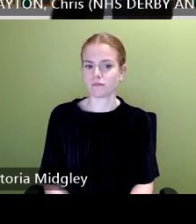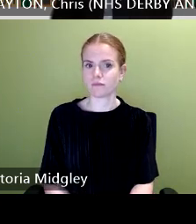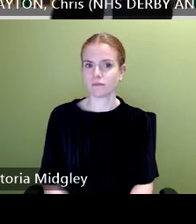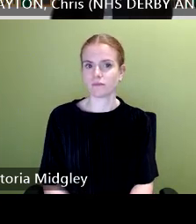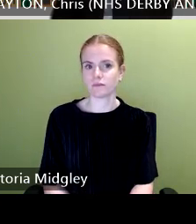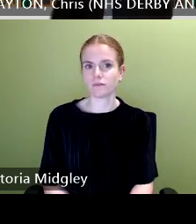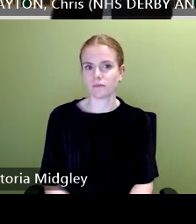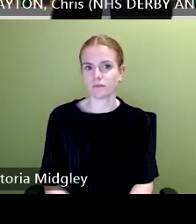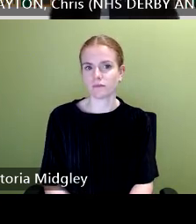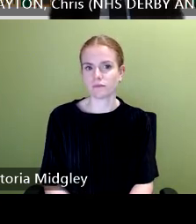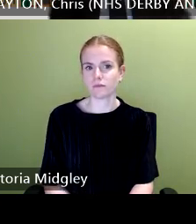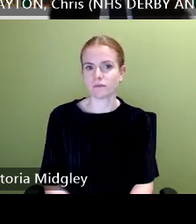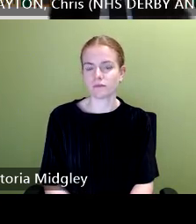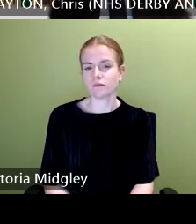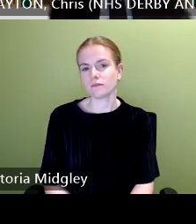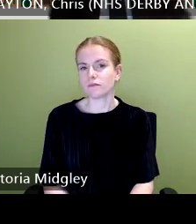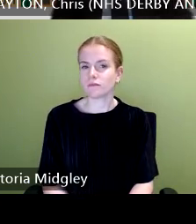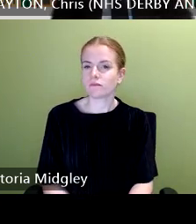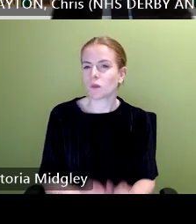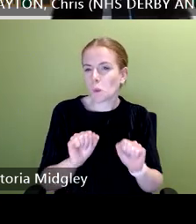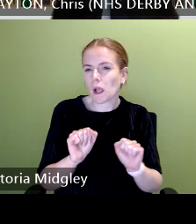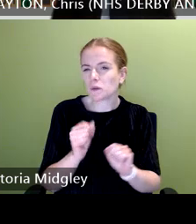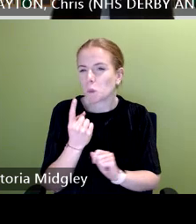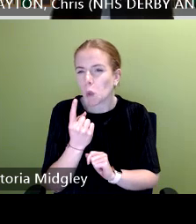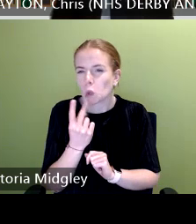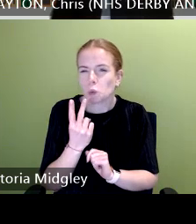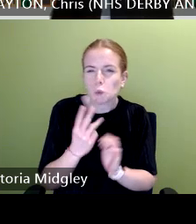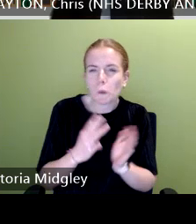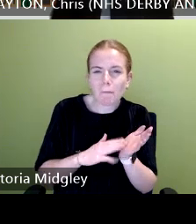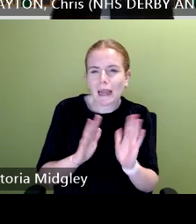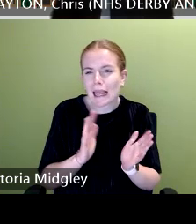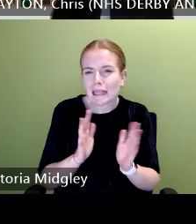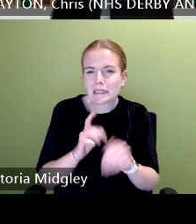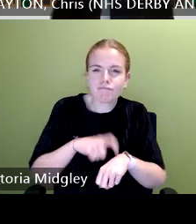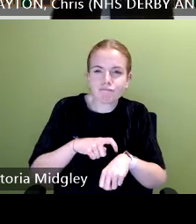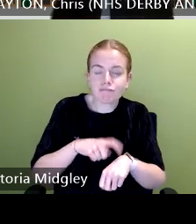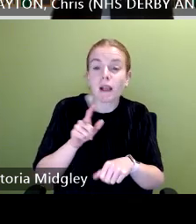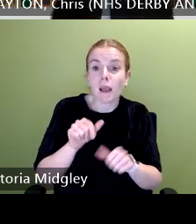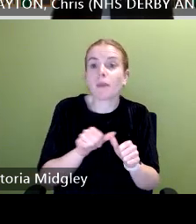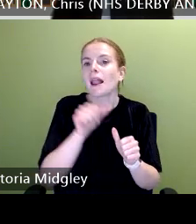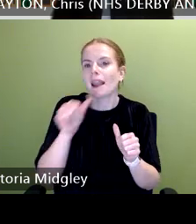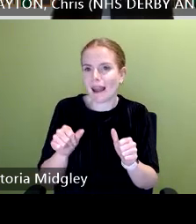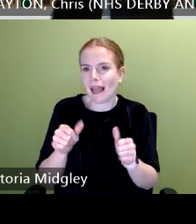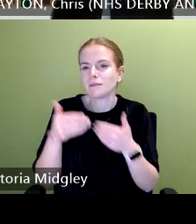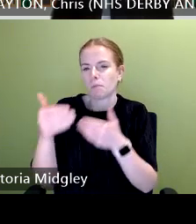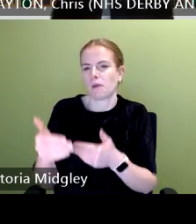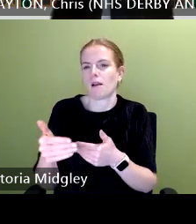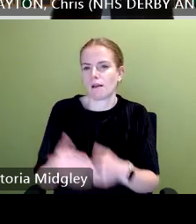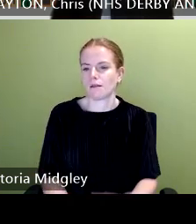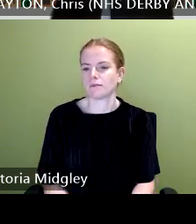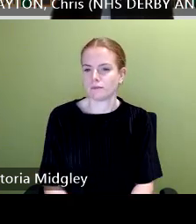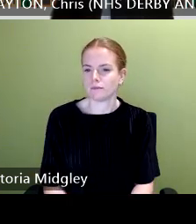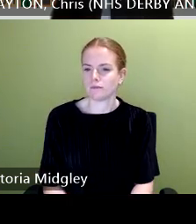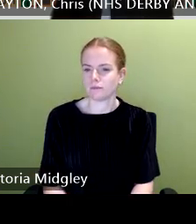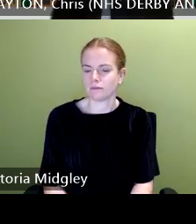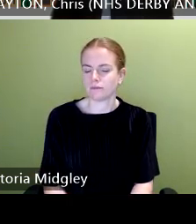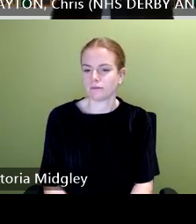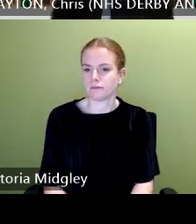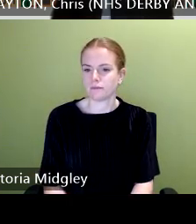We just spend probably about another 1-2 minutes on this, and then we'll move on to the next section then.